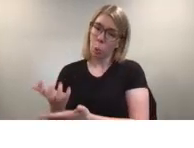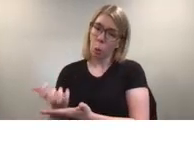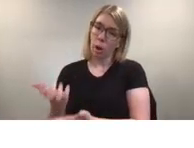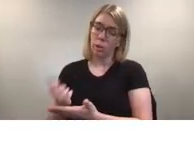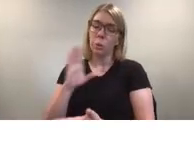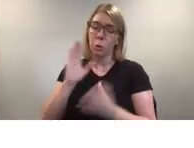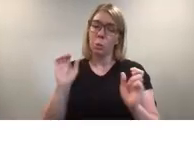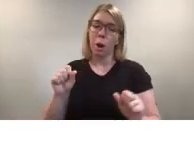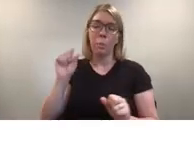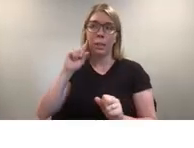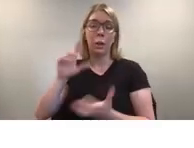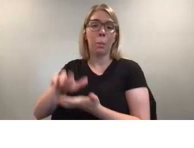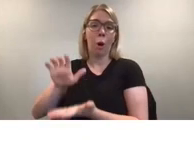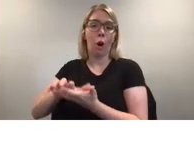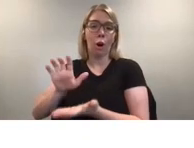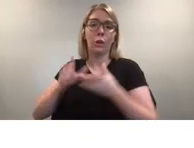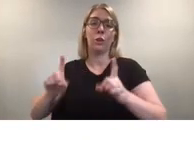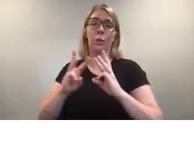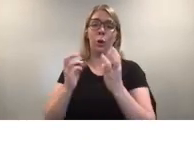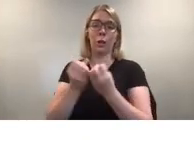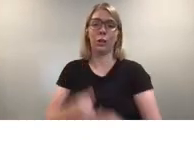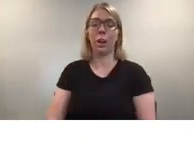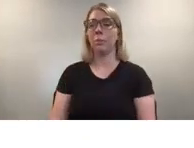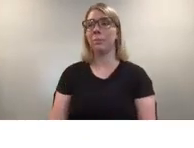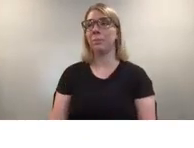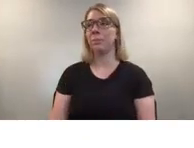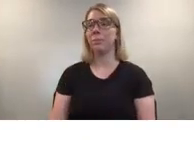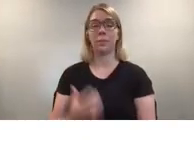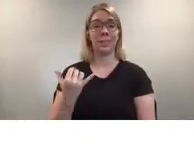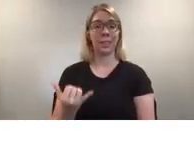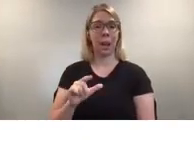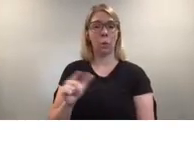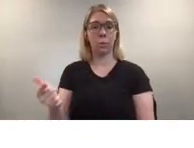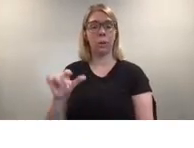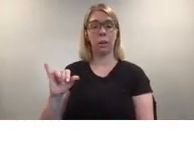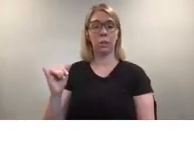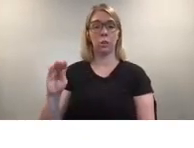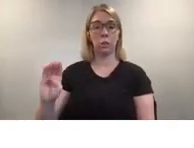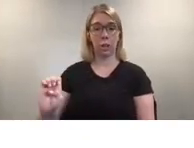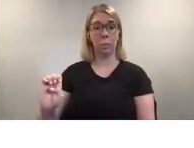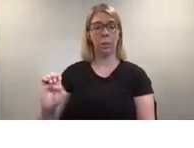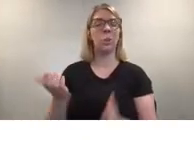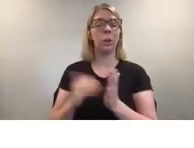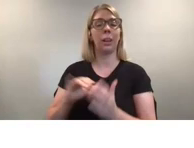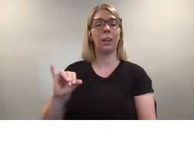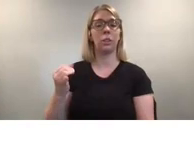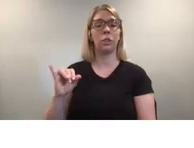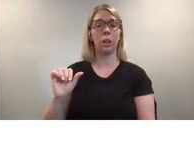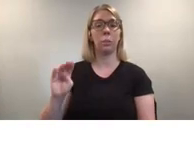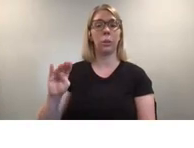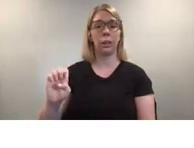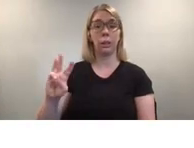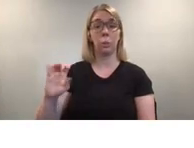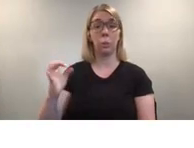workshop. Go ahead, Jamie. Hi again, everyone. My name is Jamie Witman. I use she, her pronouns, and I'm the Open